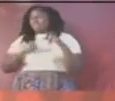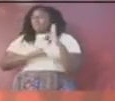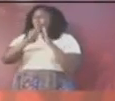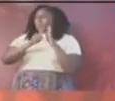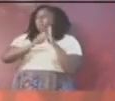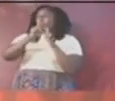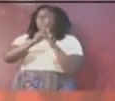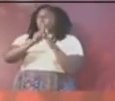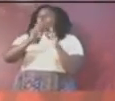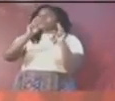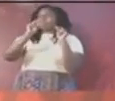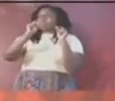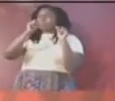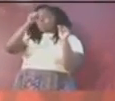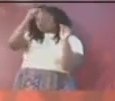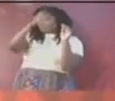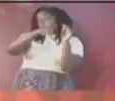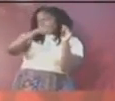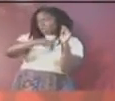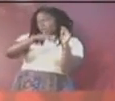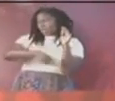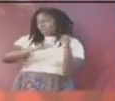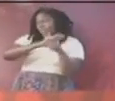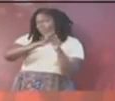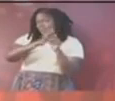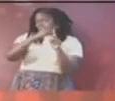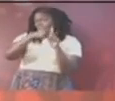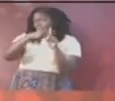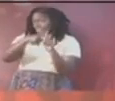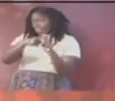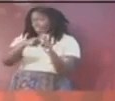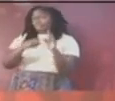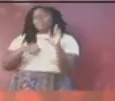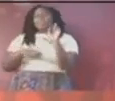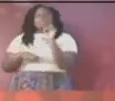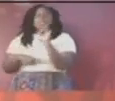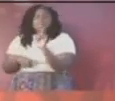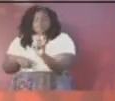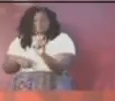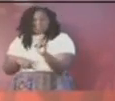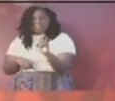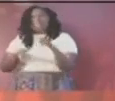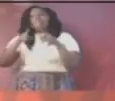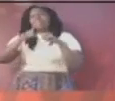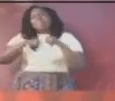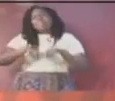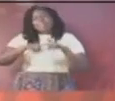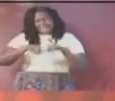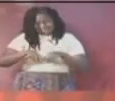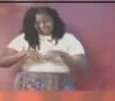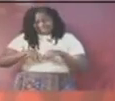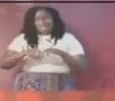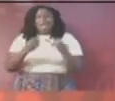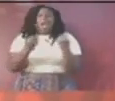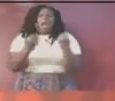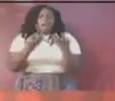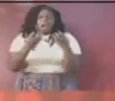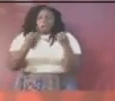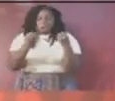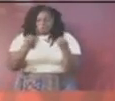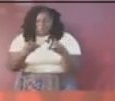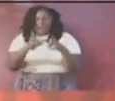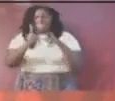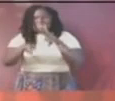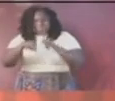extent on how avidly the population follows the regulations and abides by the